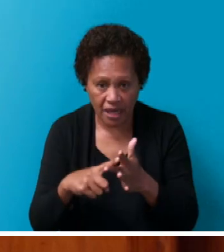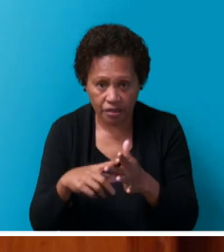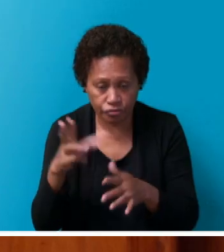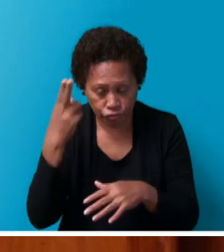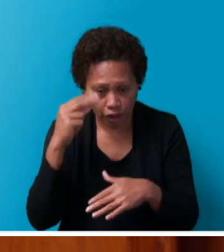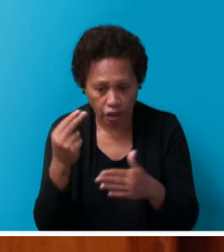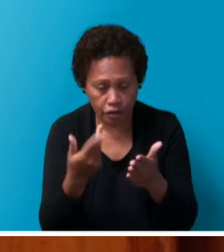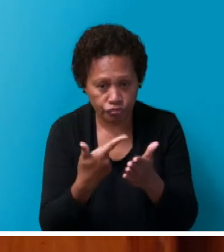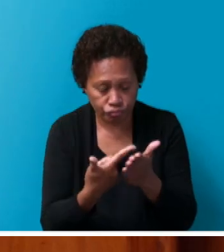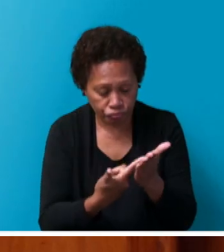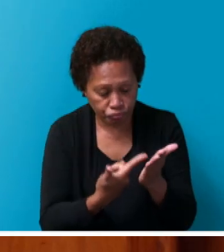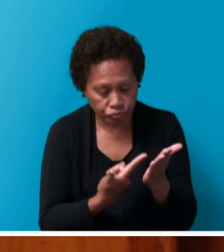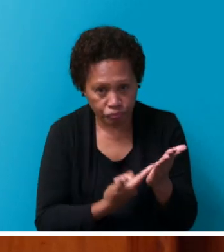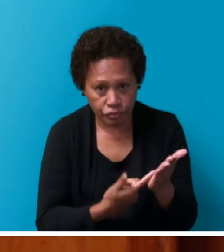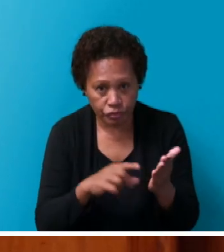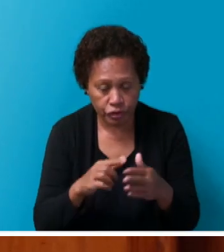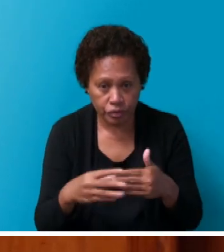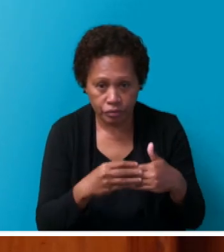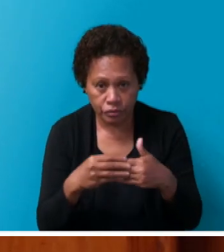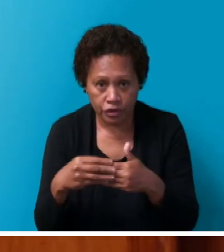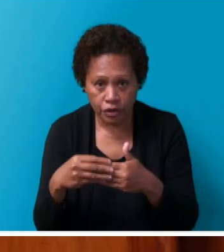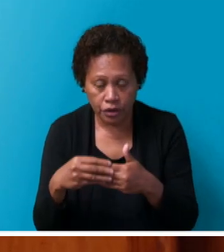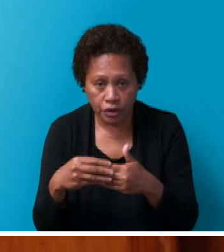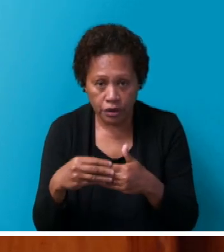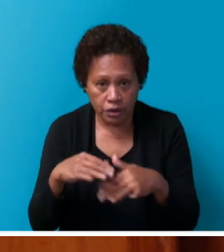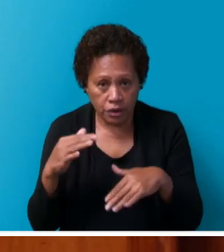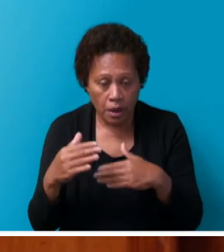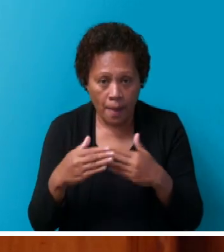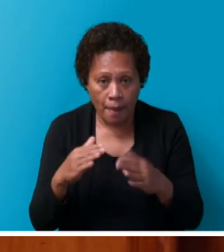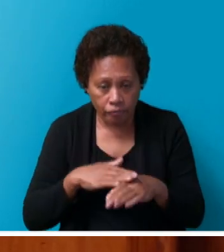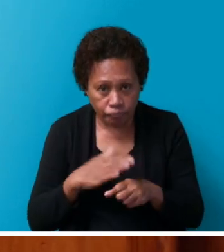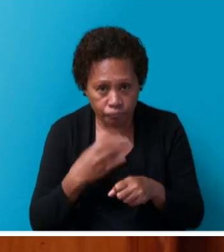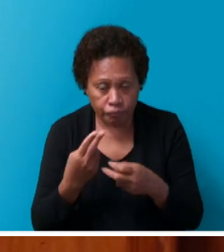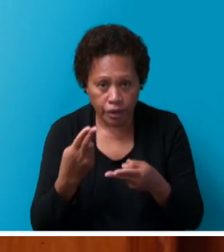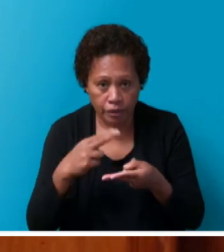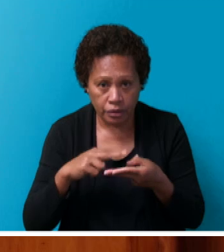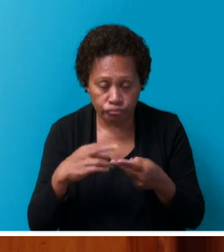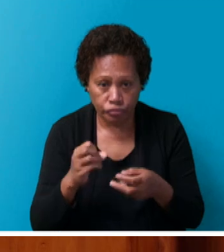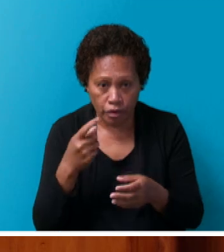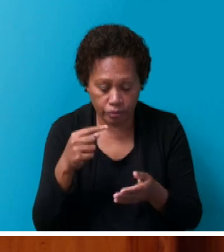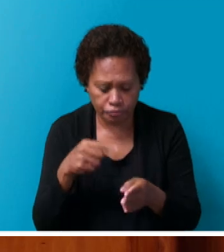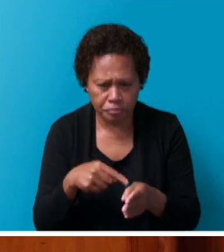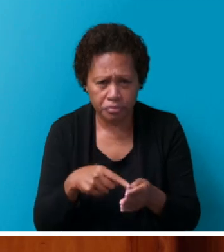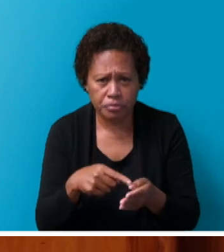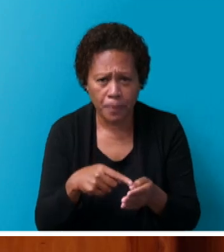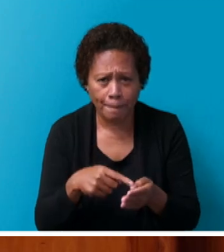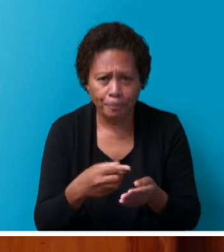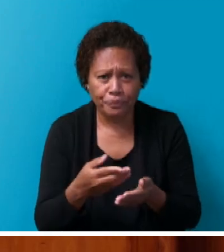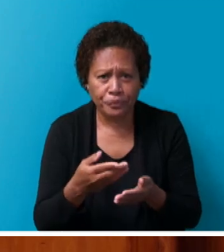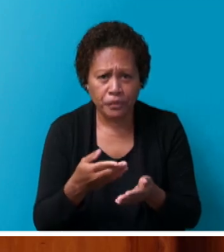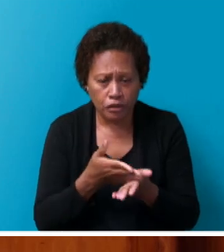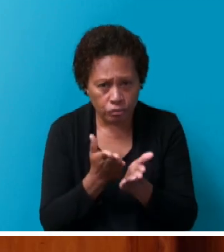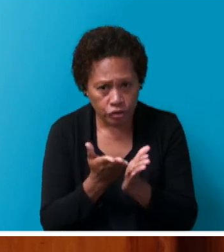and Tess Goldhagen leading up the filmmaking unit. I would also like to mention Janice Tanga and Chone Tamanitokula and